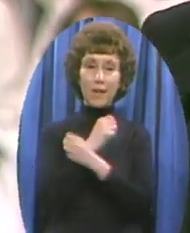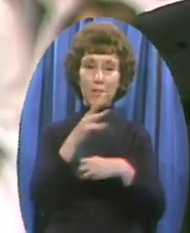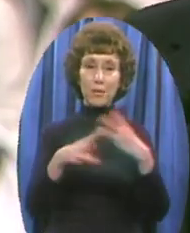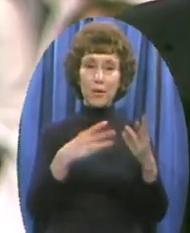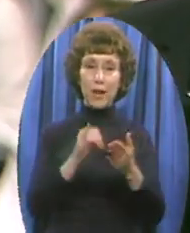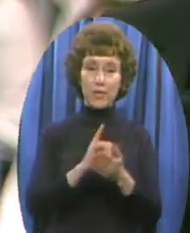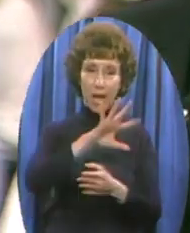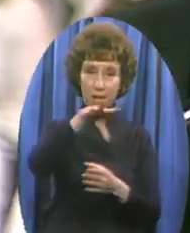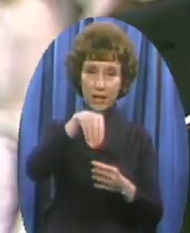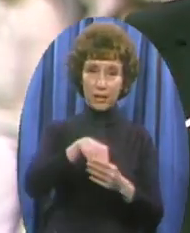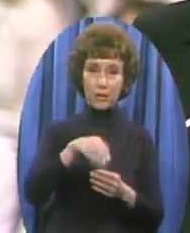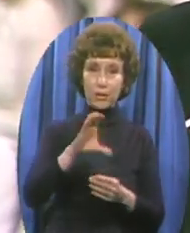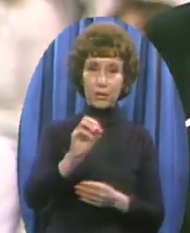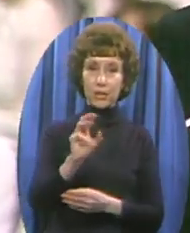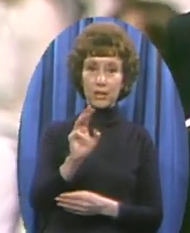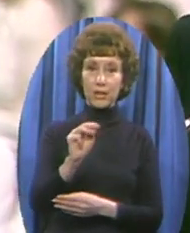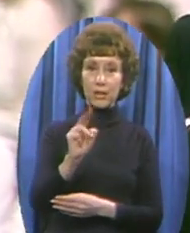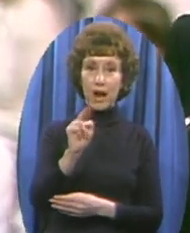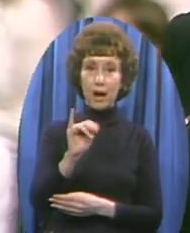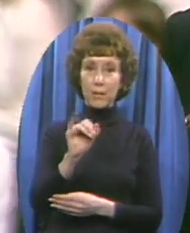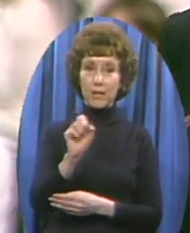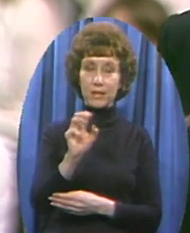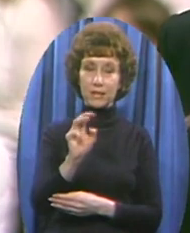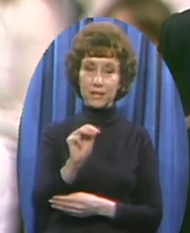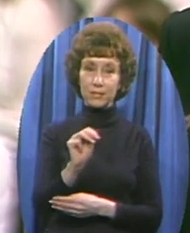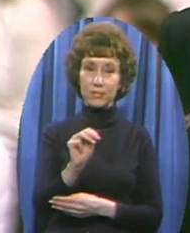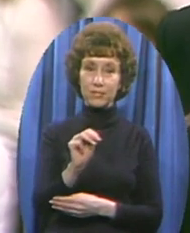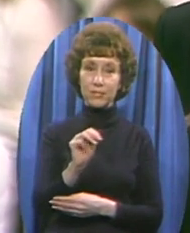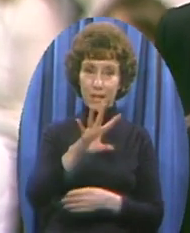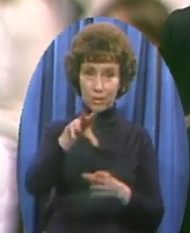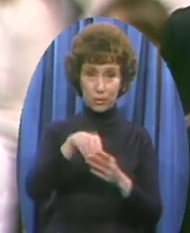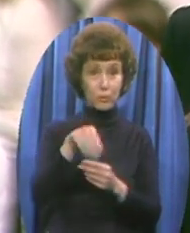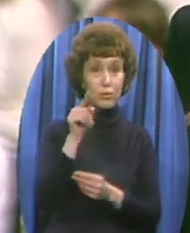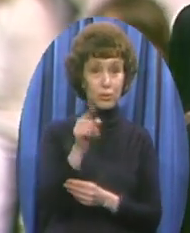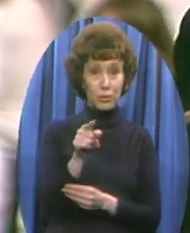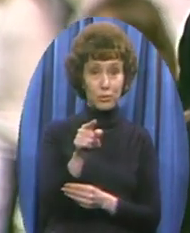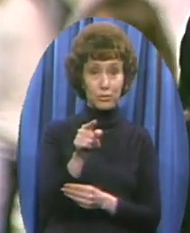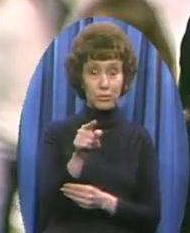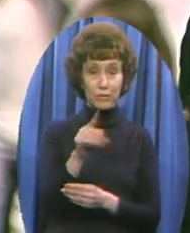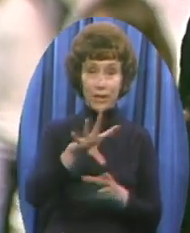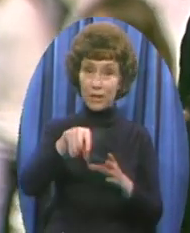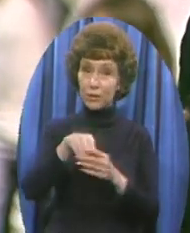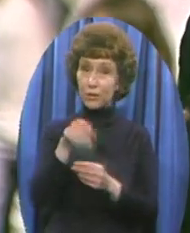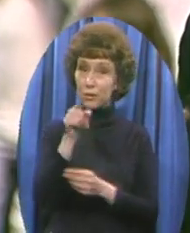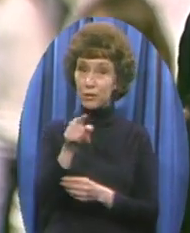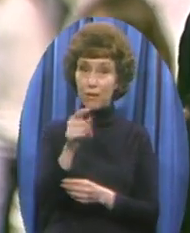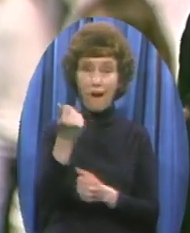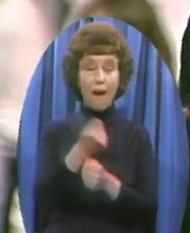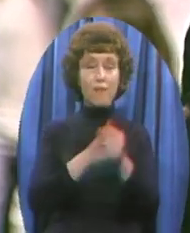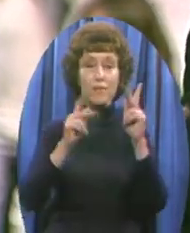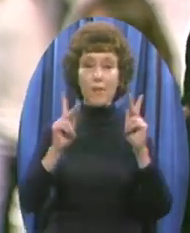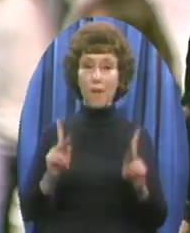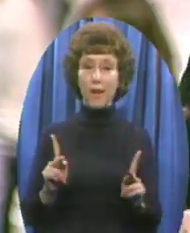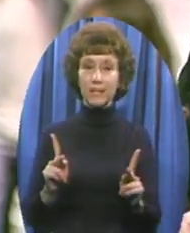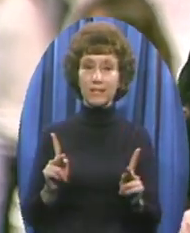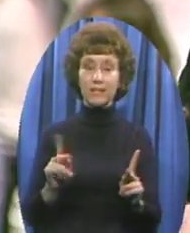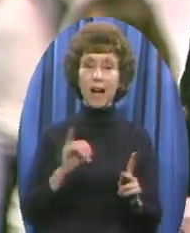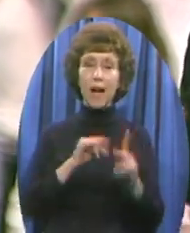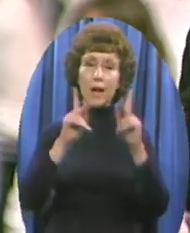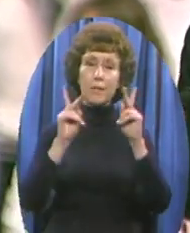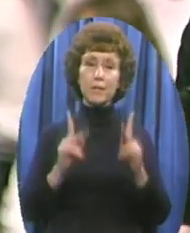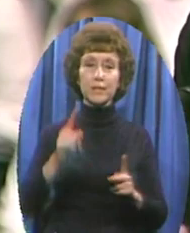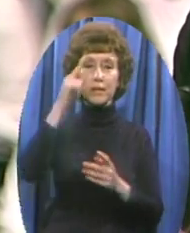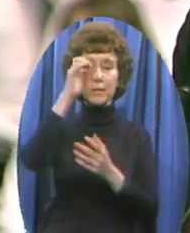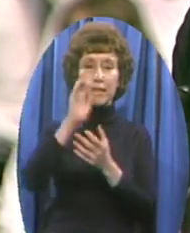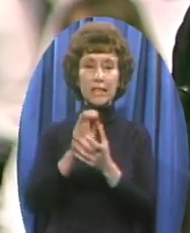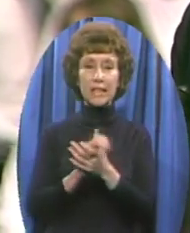you. That includes you. That includes you. That includes everyone. I personally believe